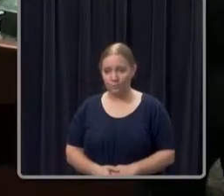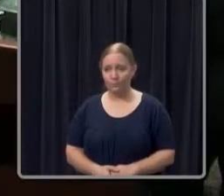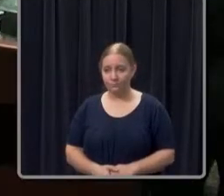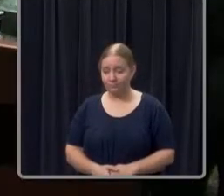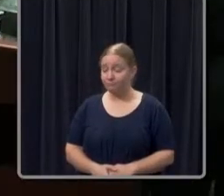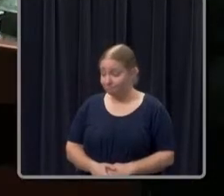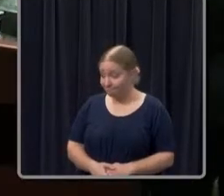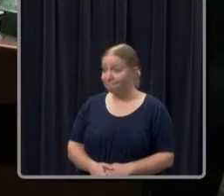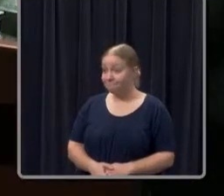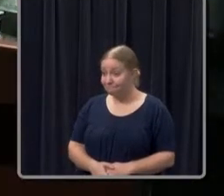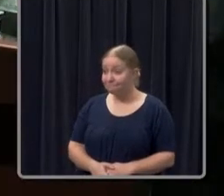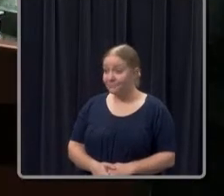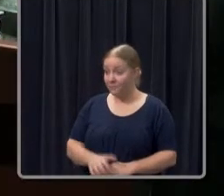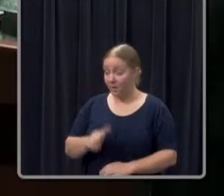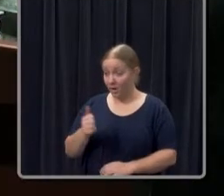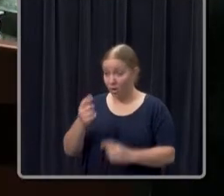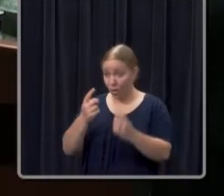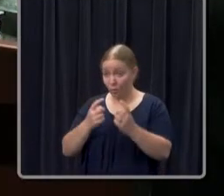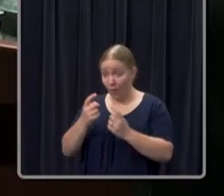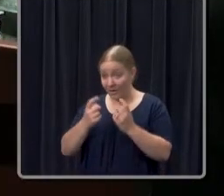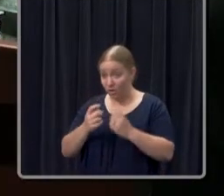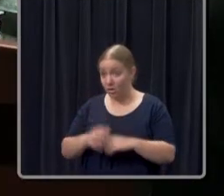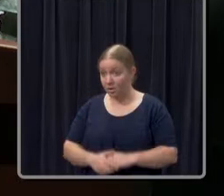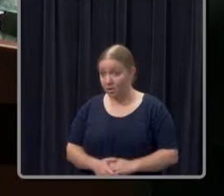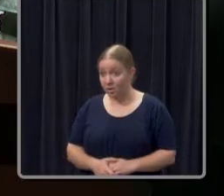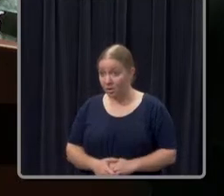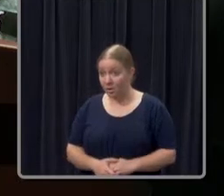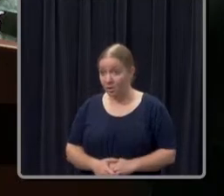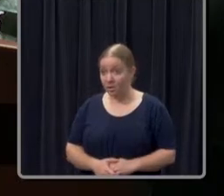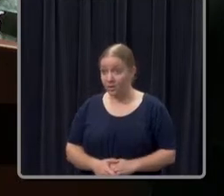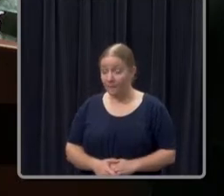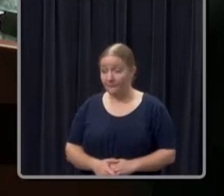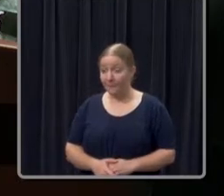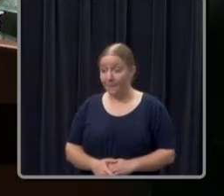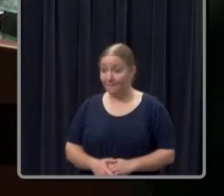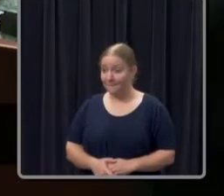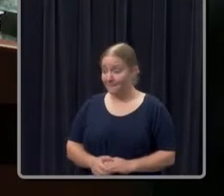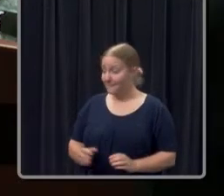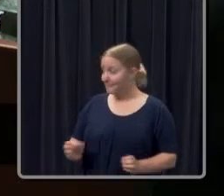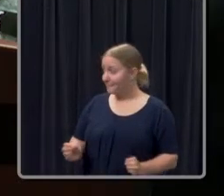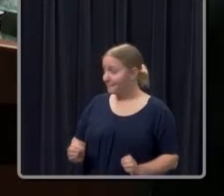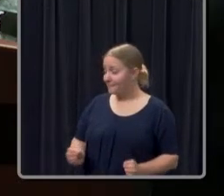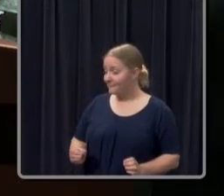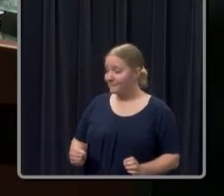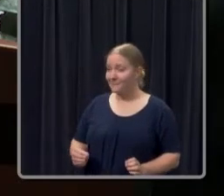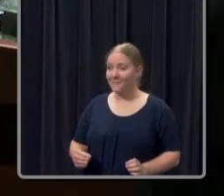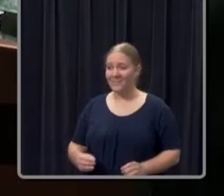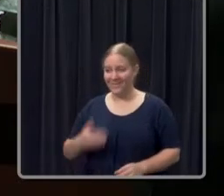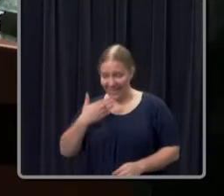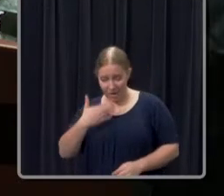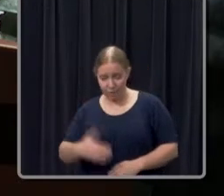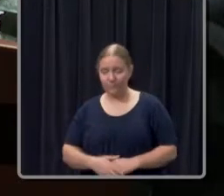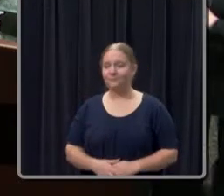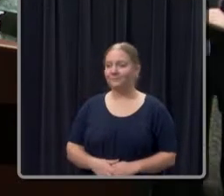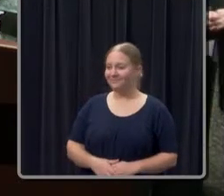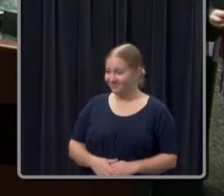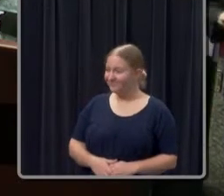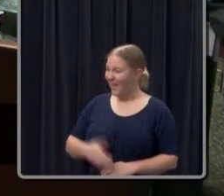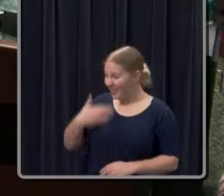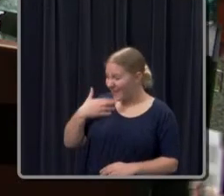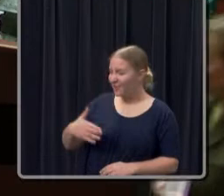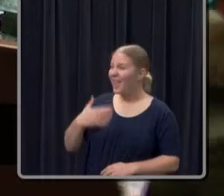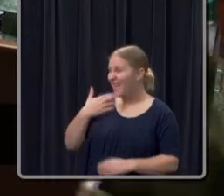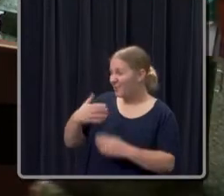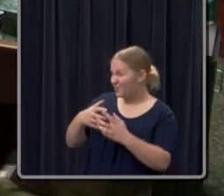bet. Other questions we can answer for you? Brad. You bet. All right, thank you. Okay, thank